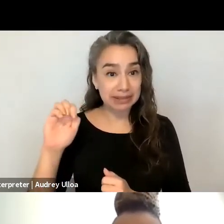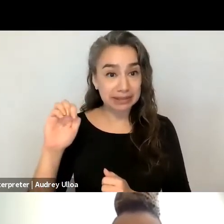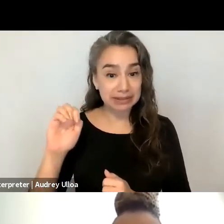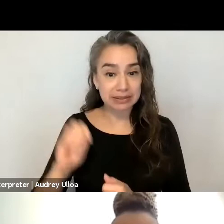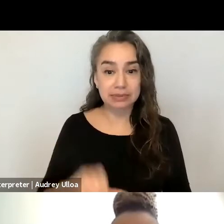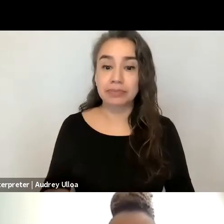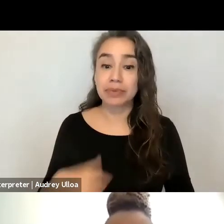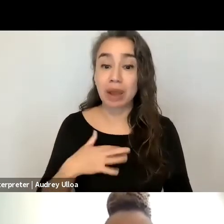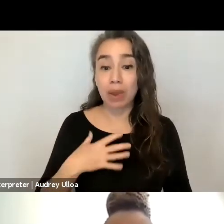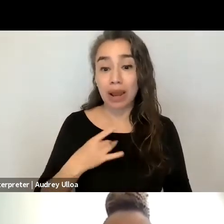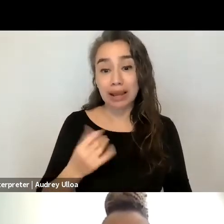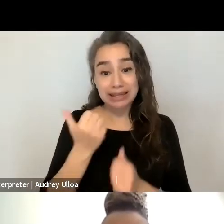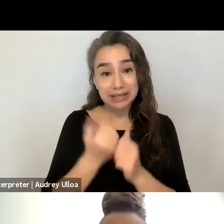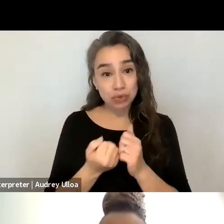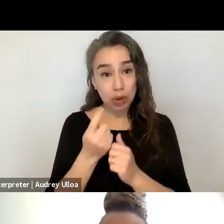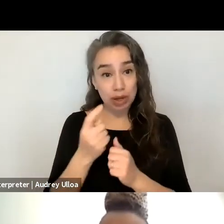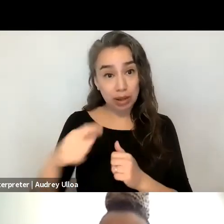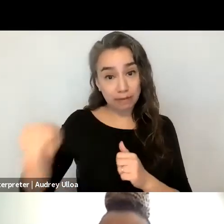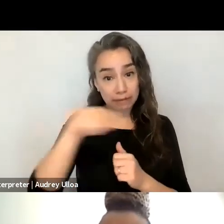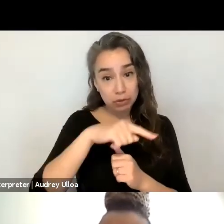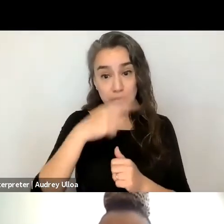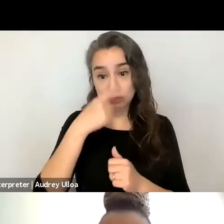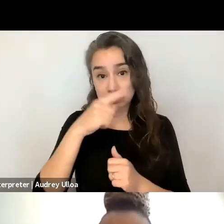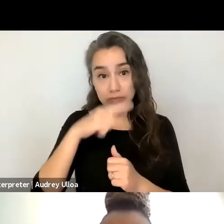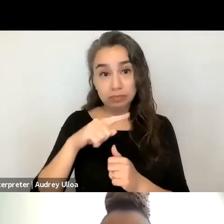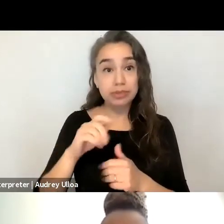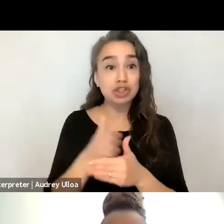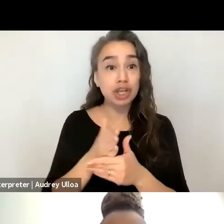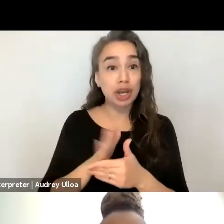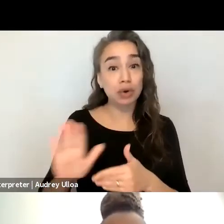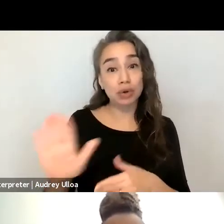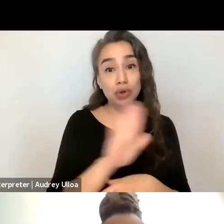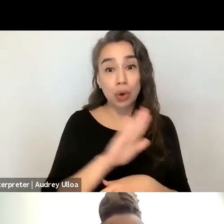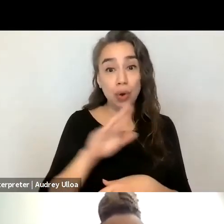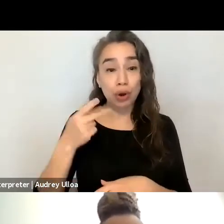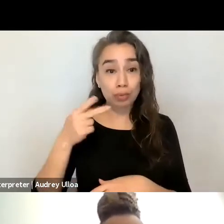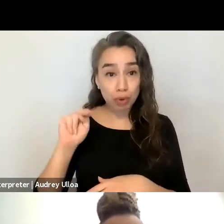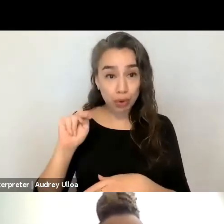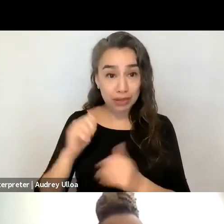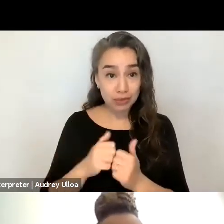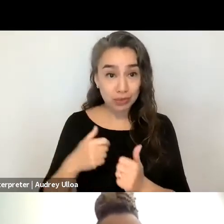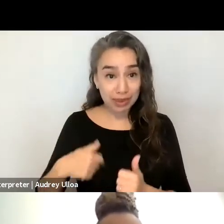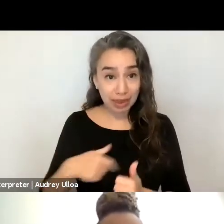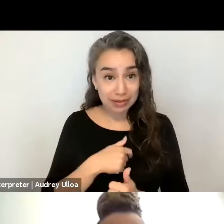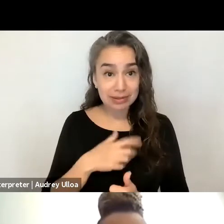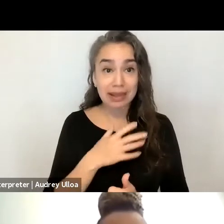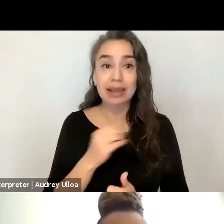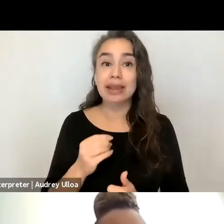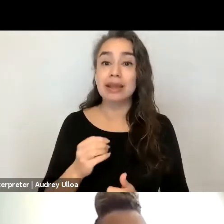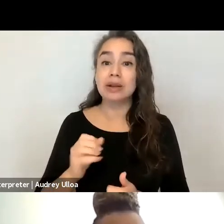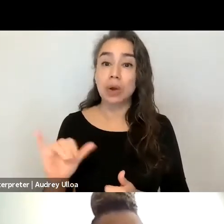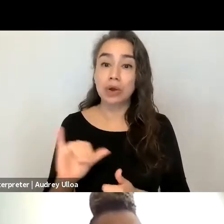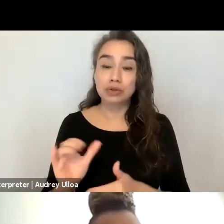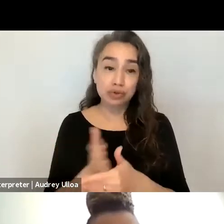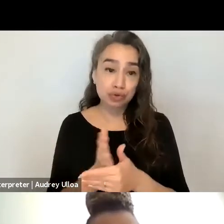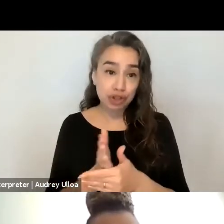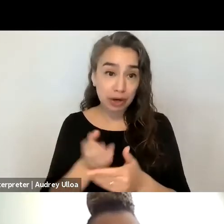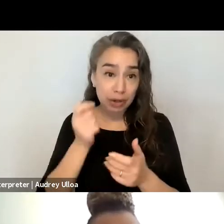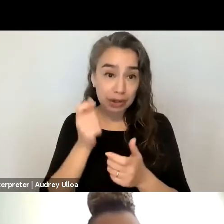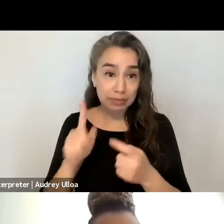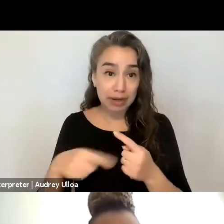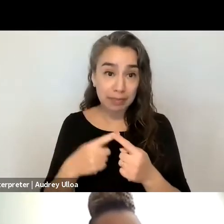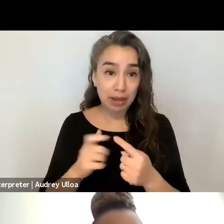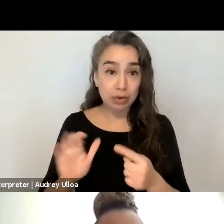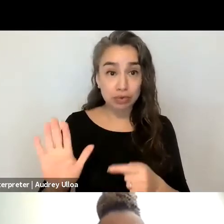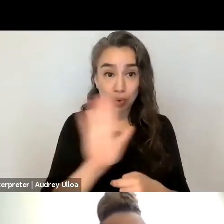if you would, share your pronouns with us, and if you could just share just a little bit about your